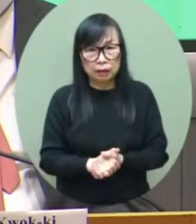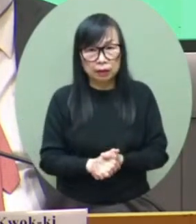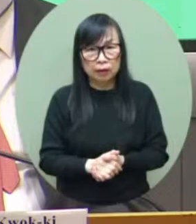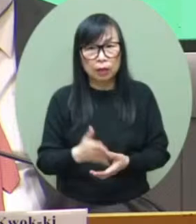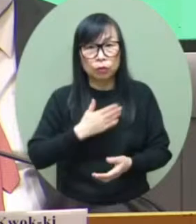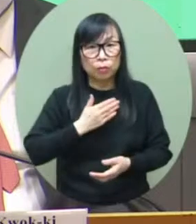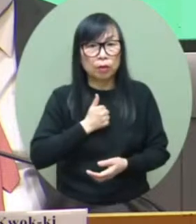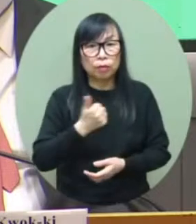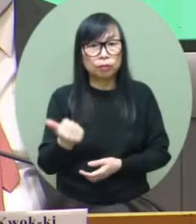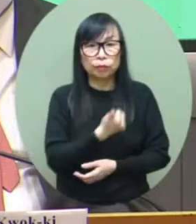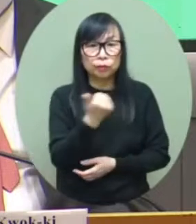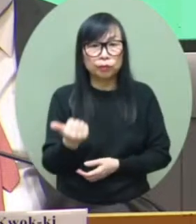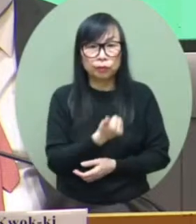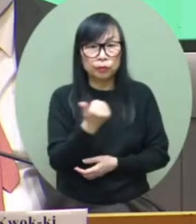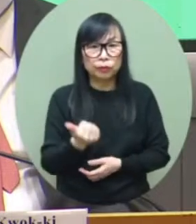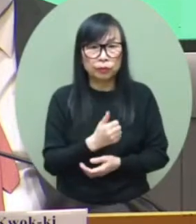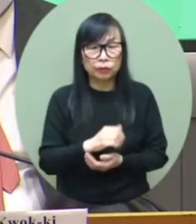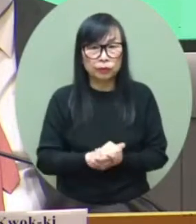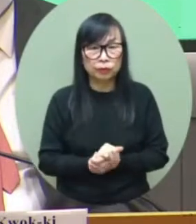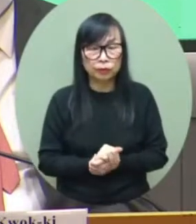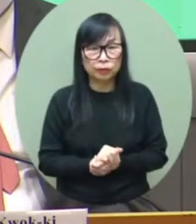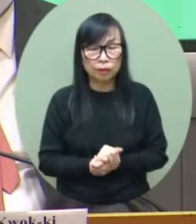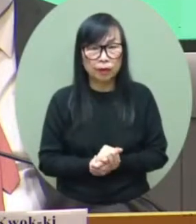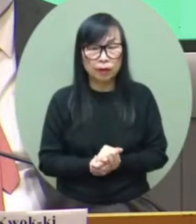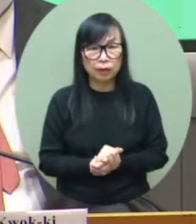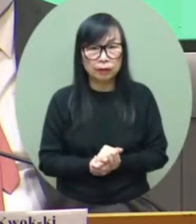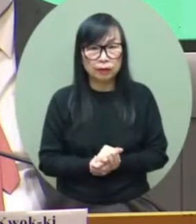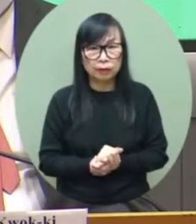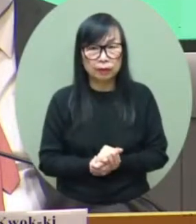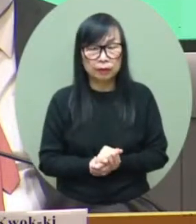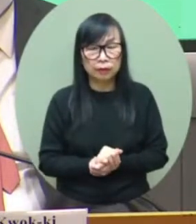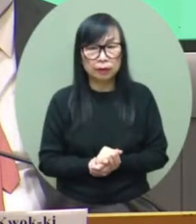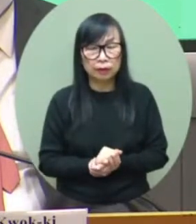We are already, the sectors are ready.